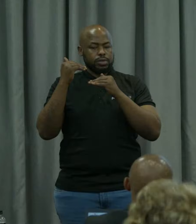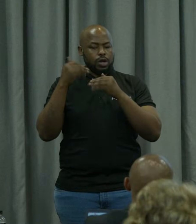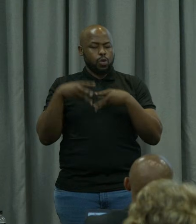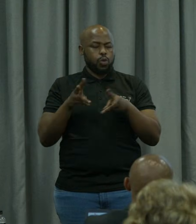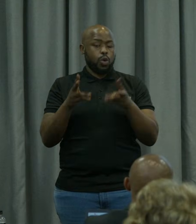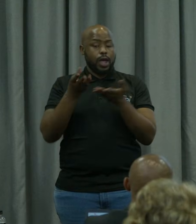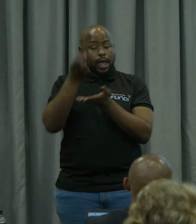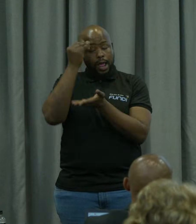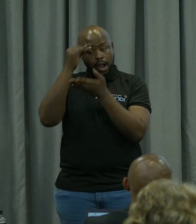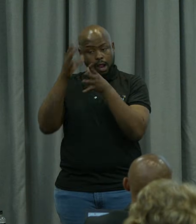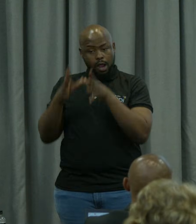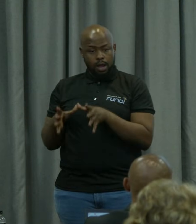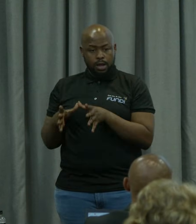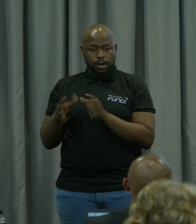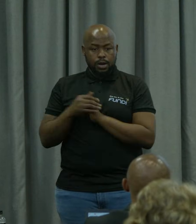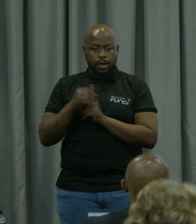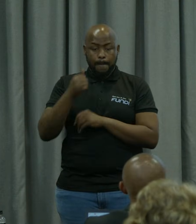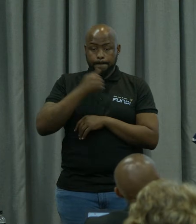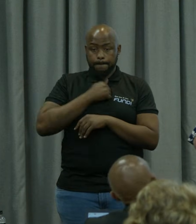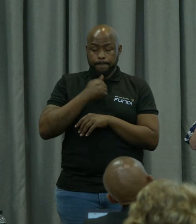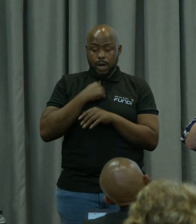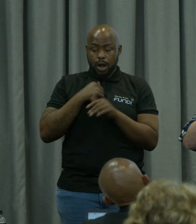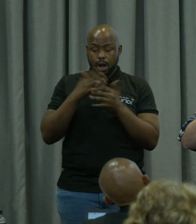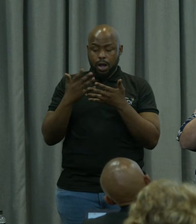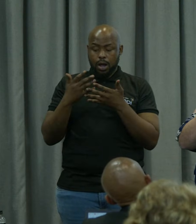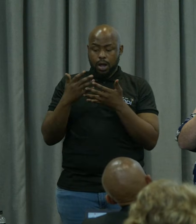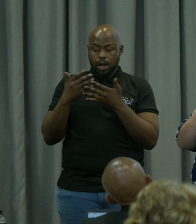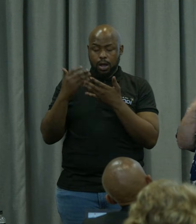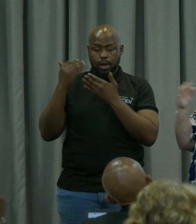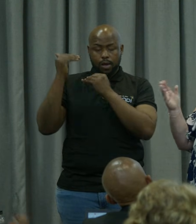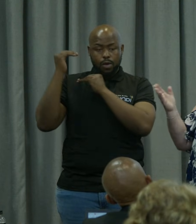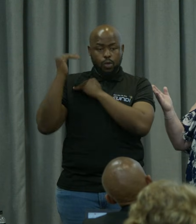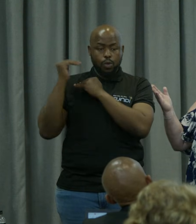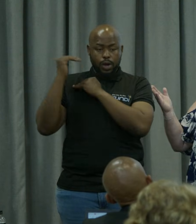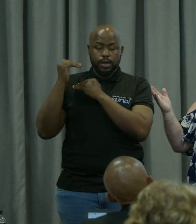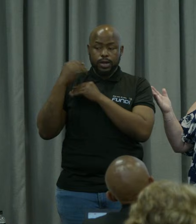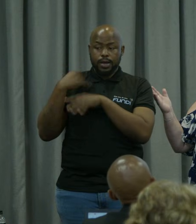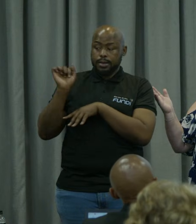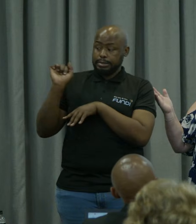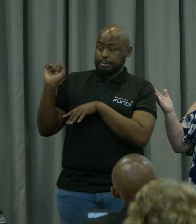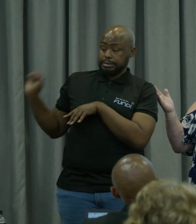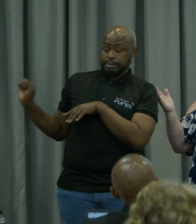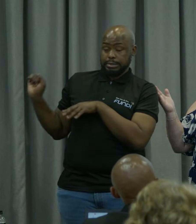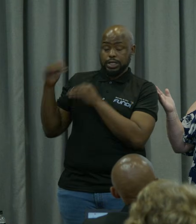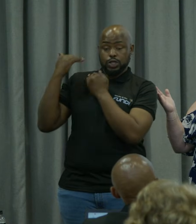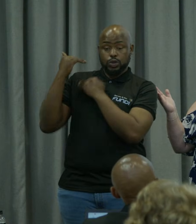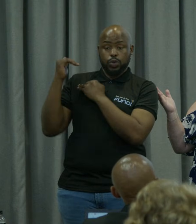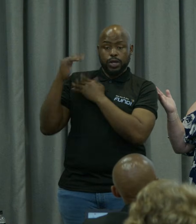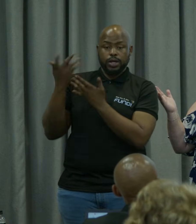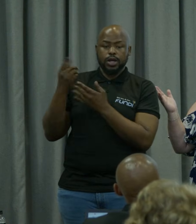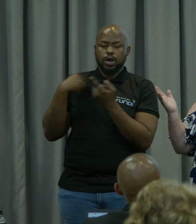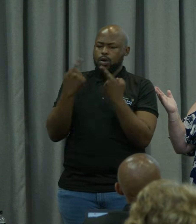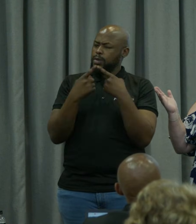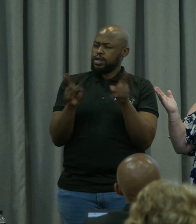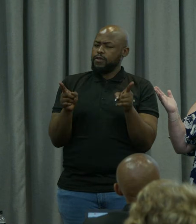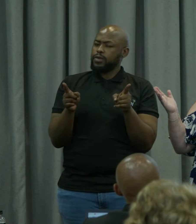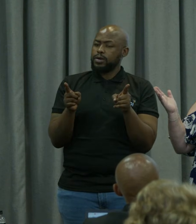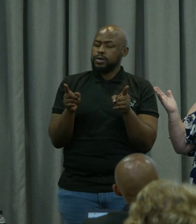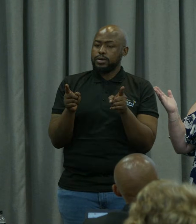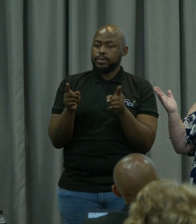all right? So my weight and his weight will be completely